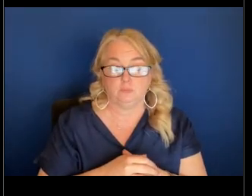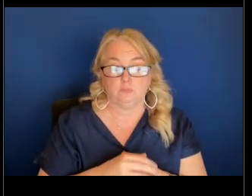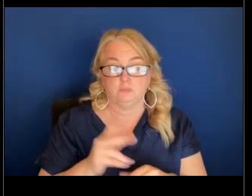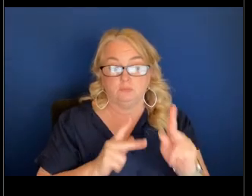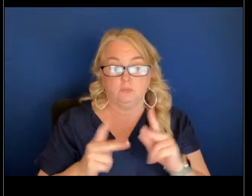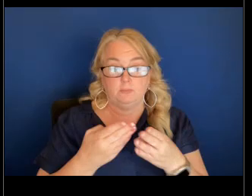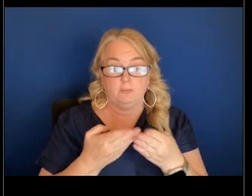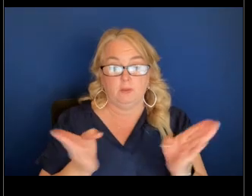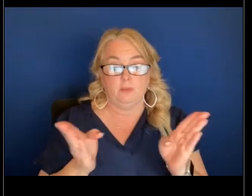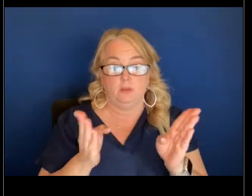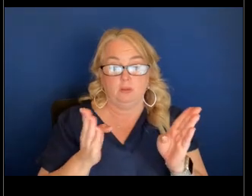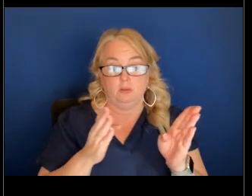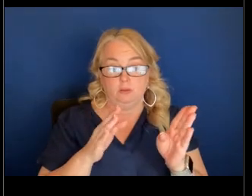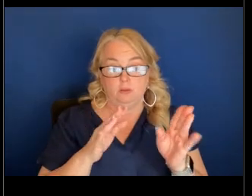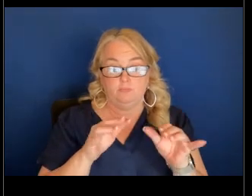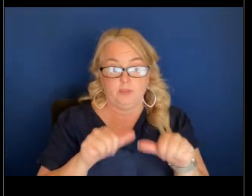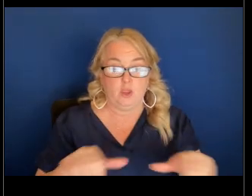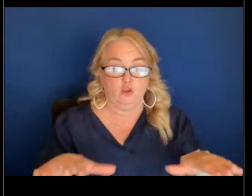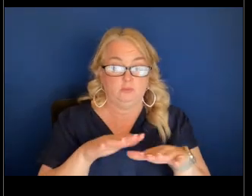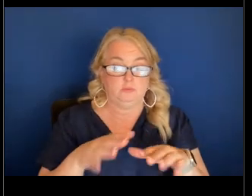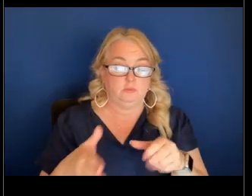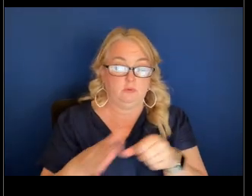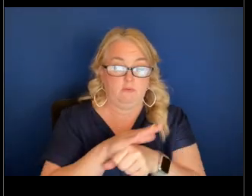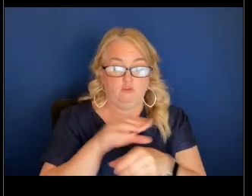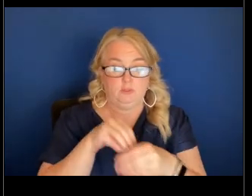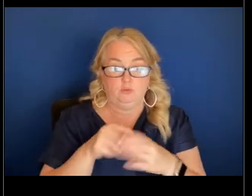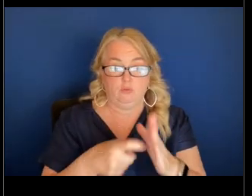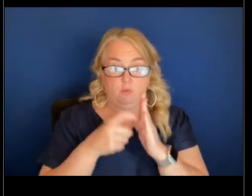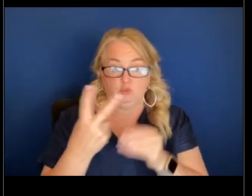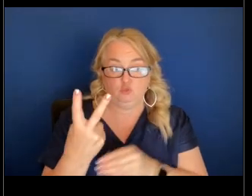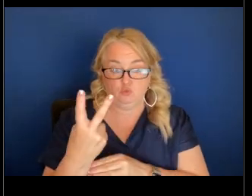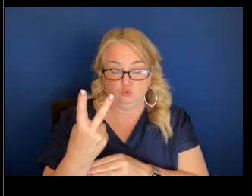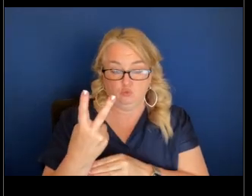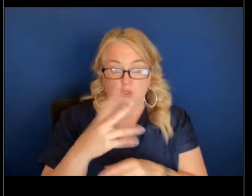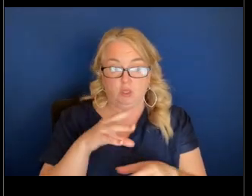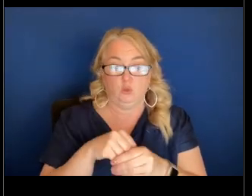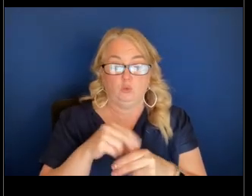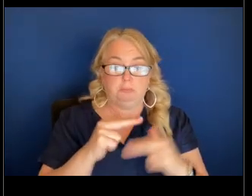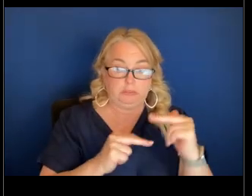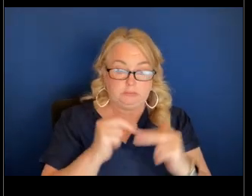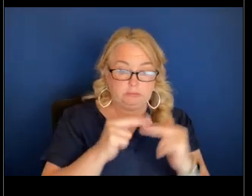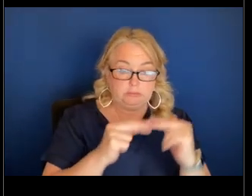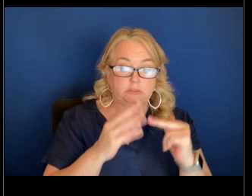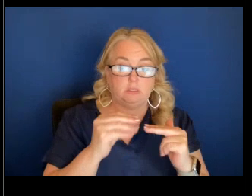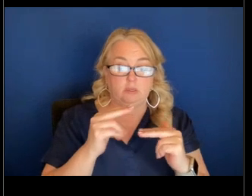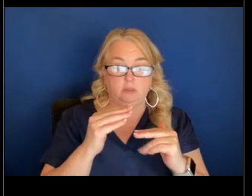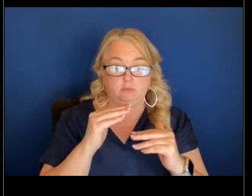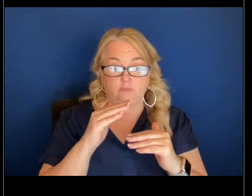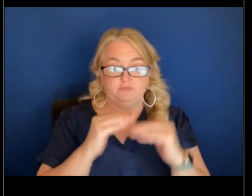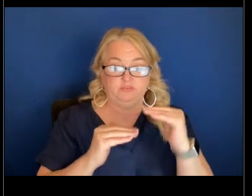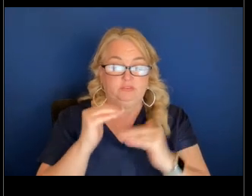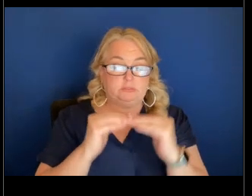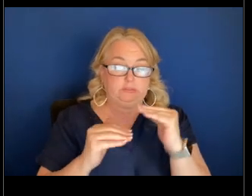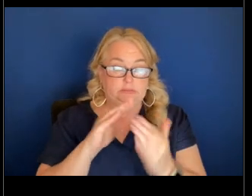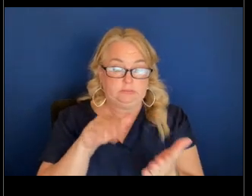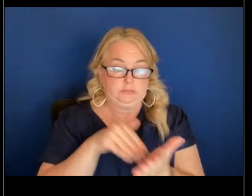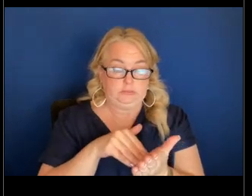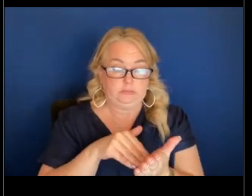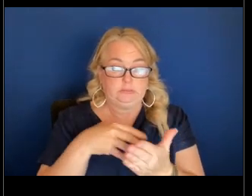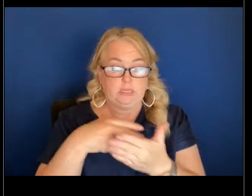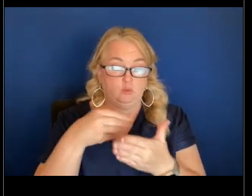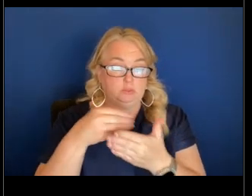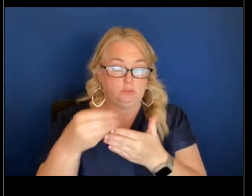Public areas covered in Requirement 2 include buildings and facilities outside the covered building,